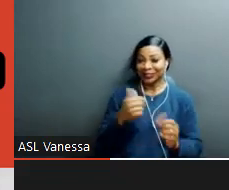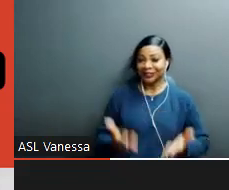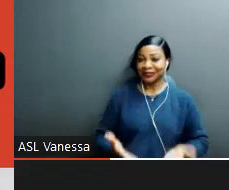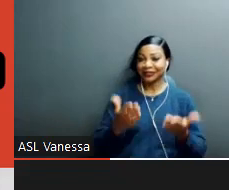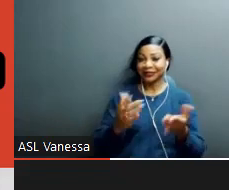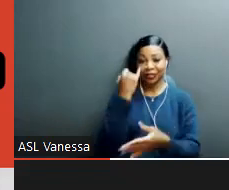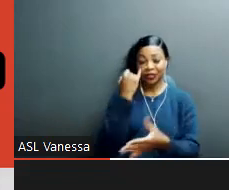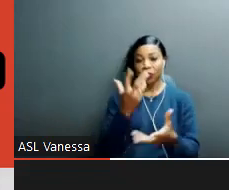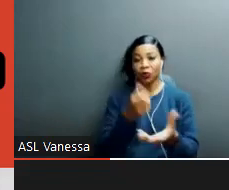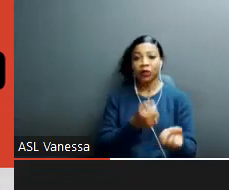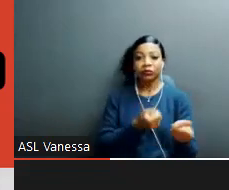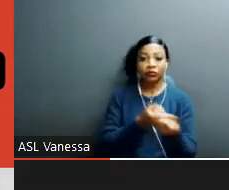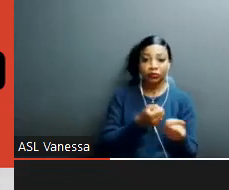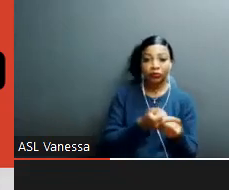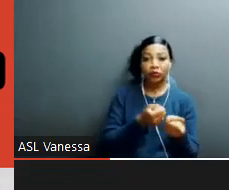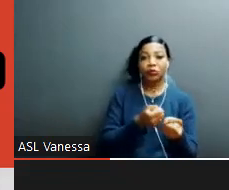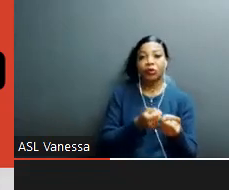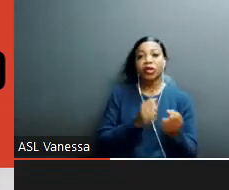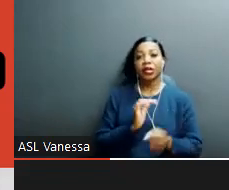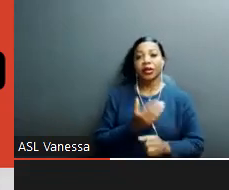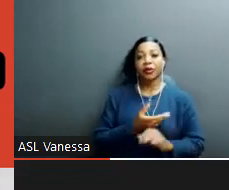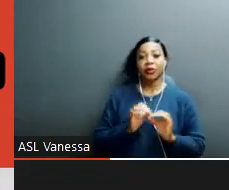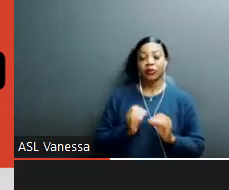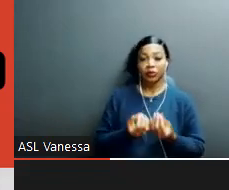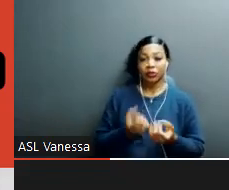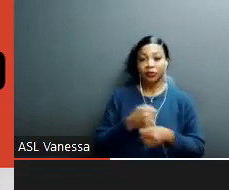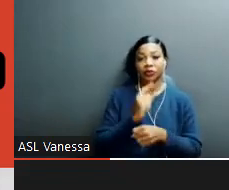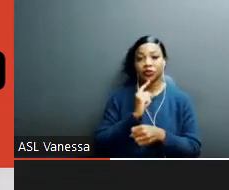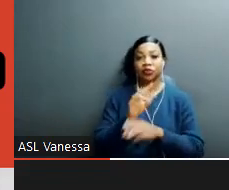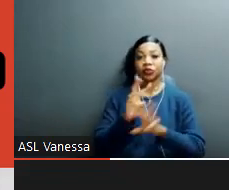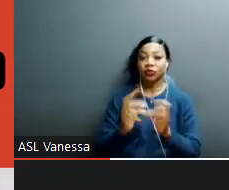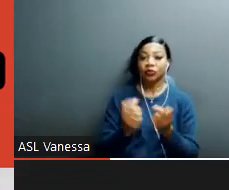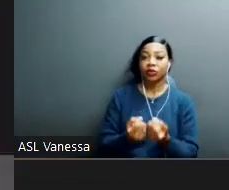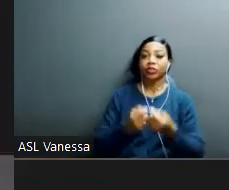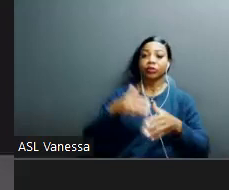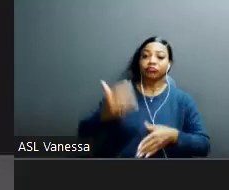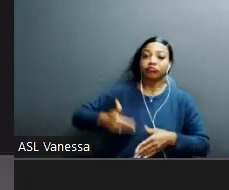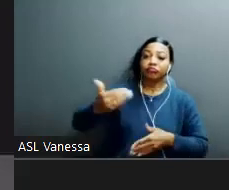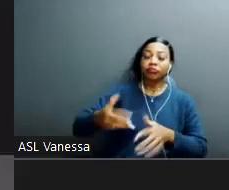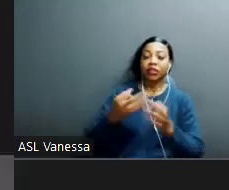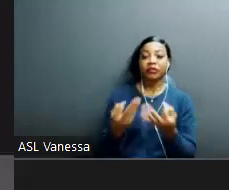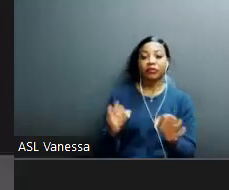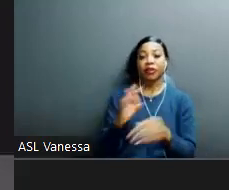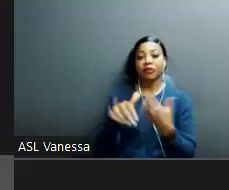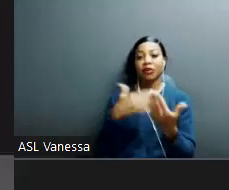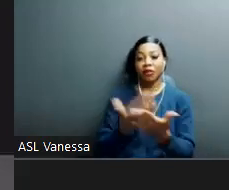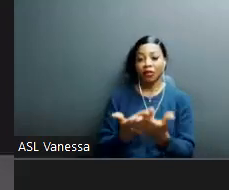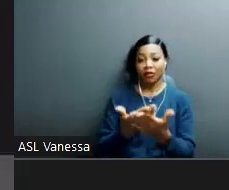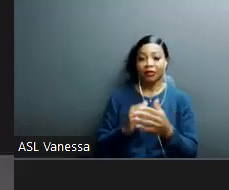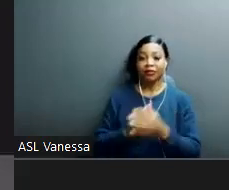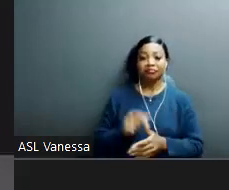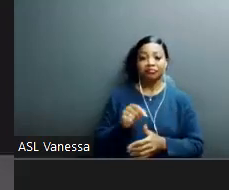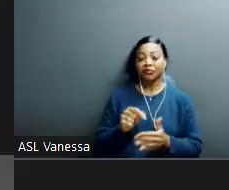wish to help support both of our organizations in keeping those webinars regular and free for everyone we always